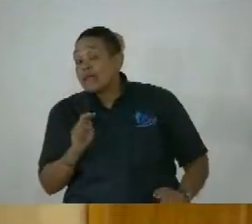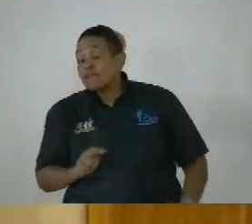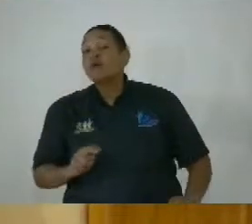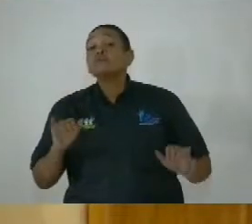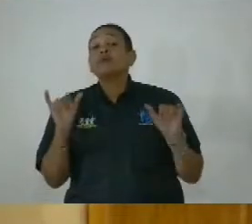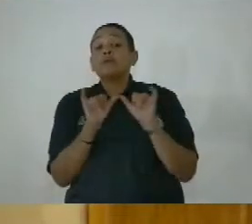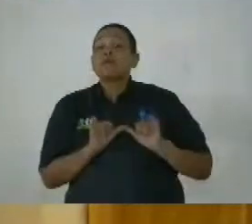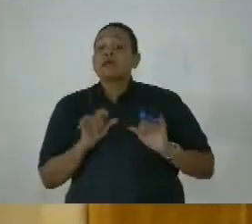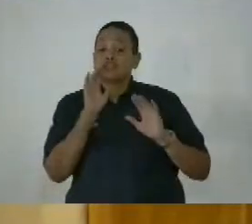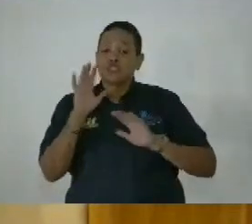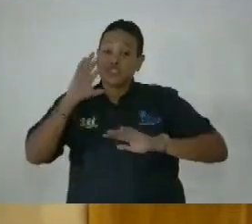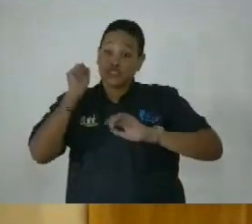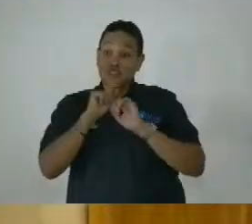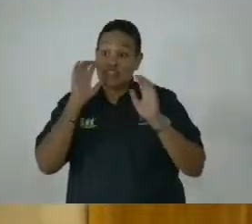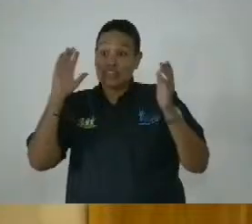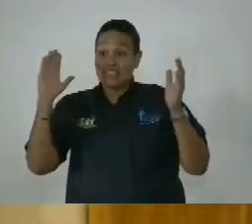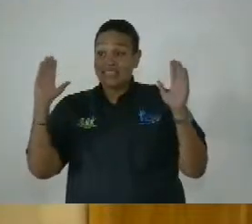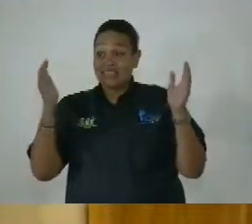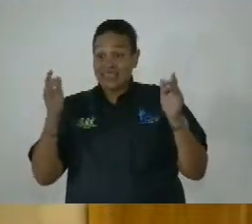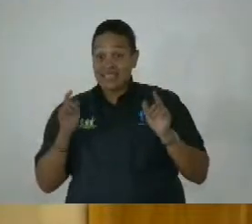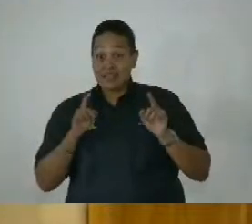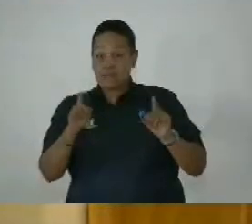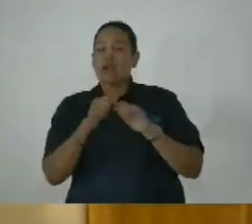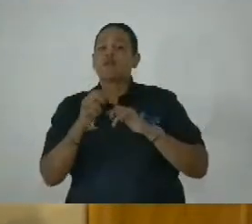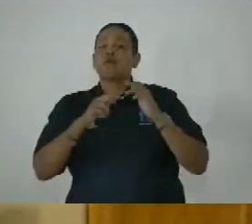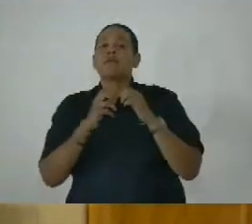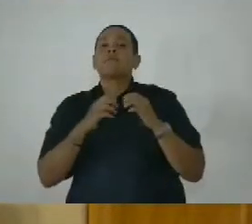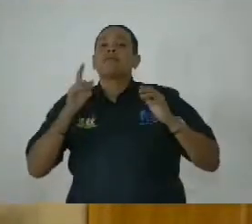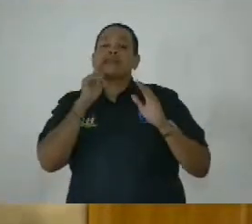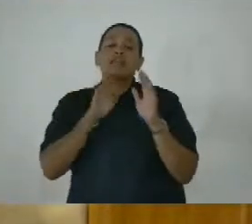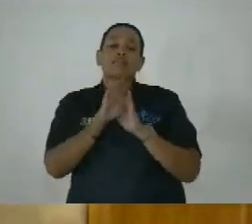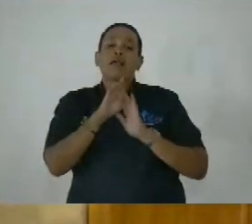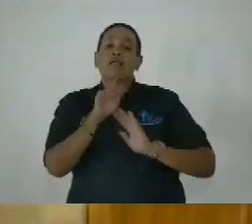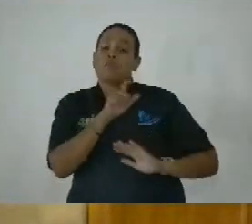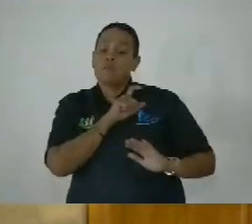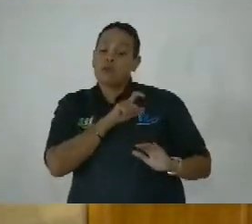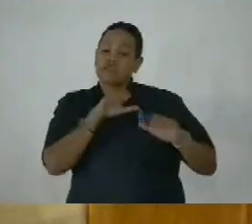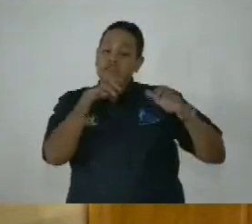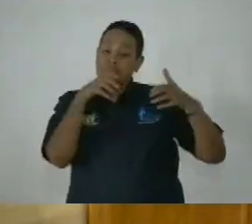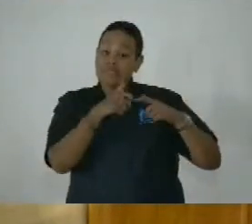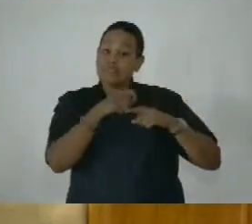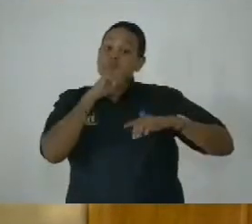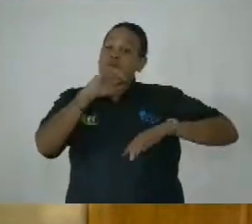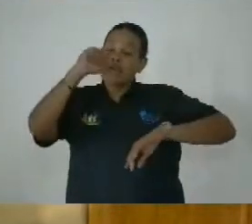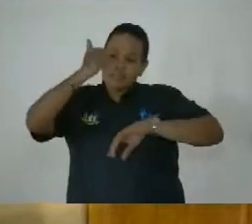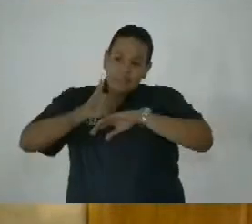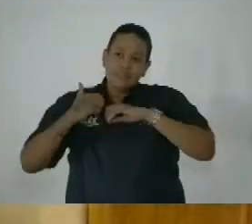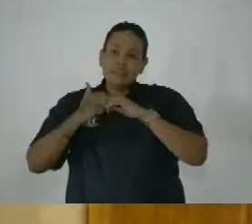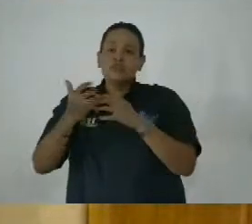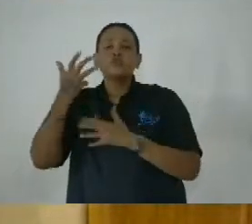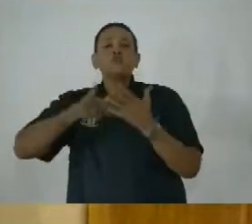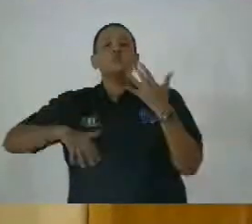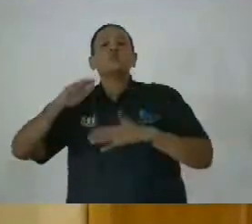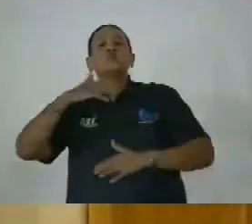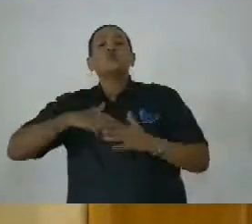without any apology, in parallel with building and developing the police force while introducing effective social transformation.